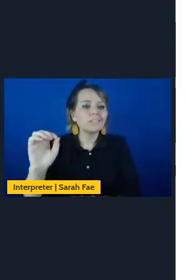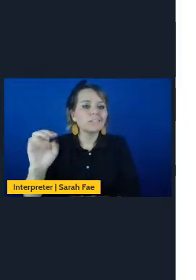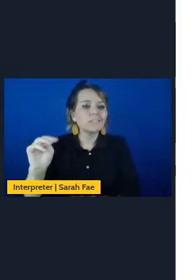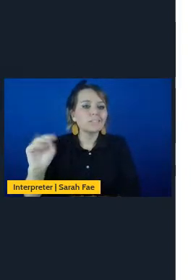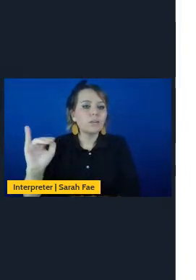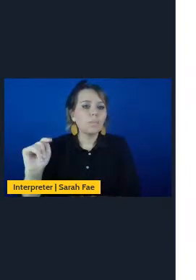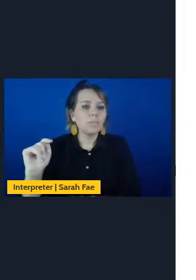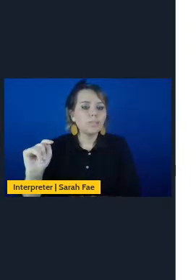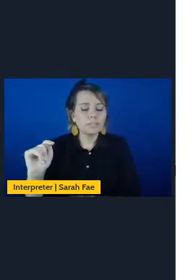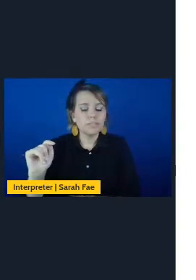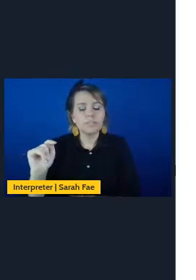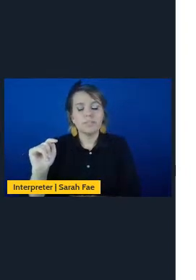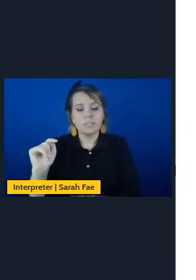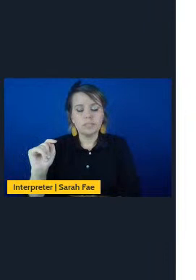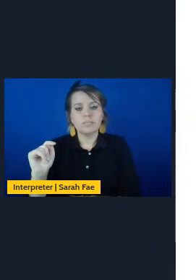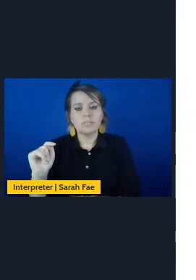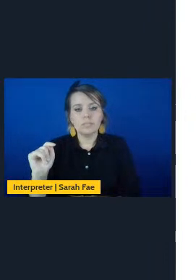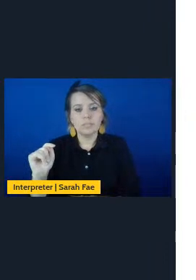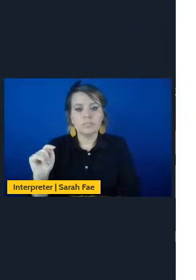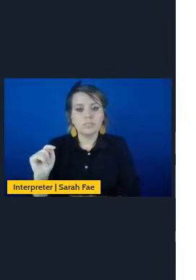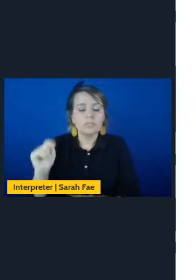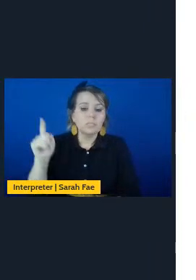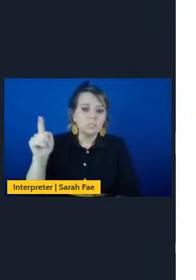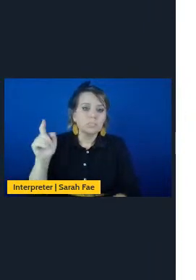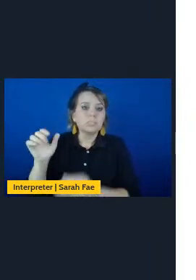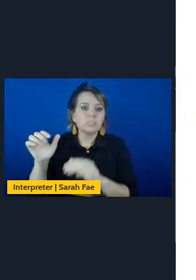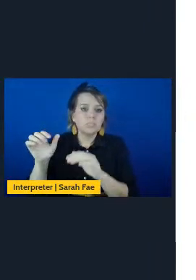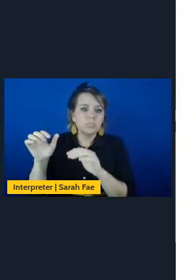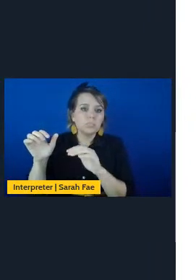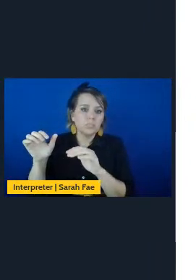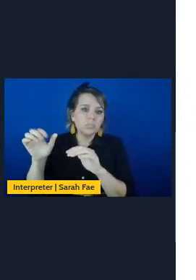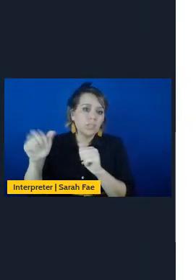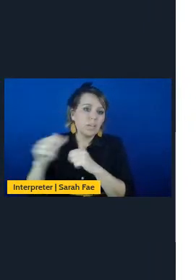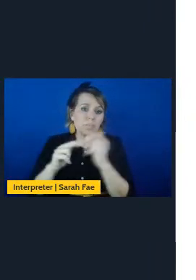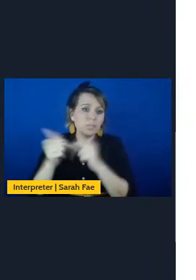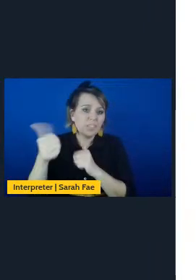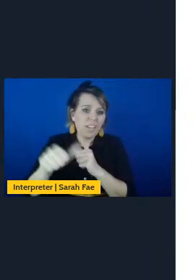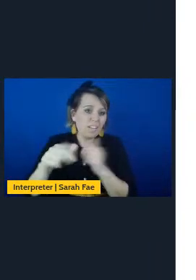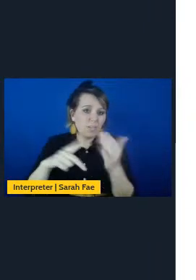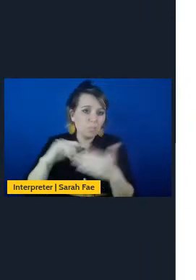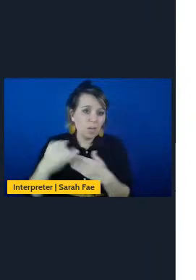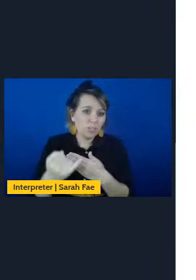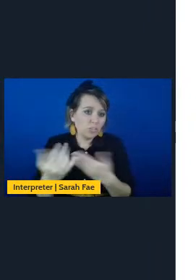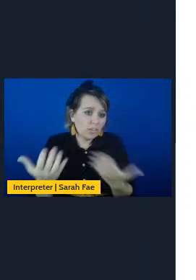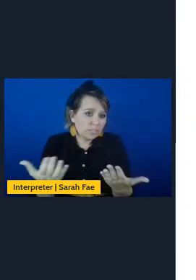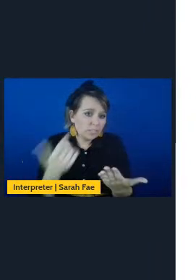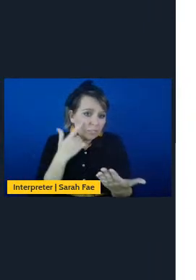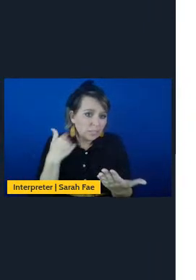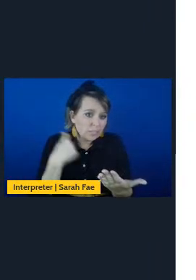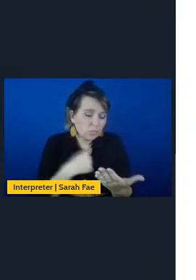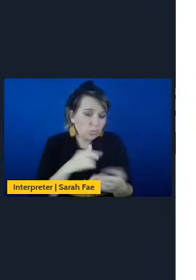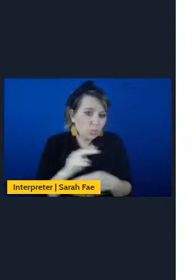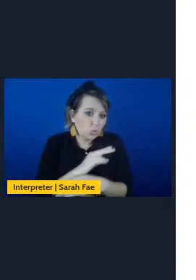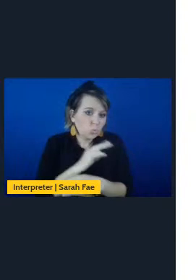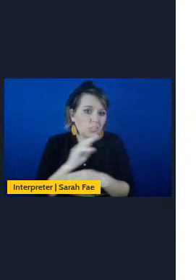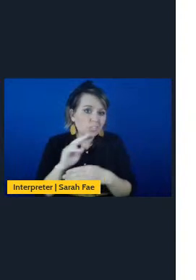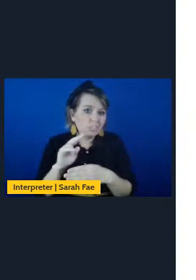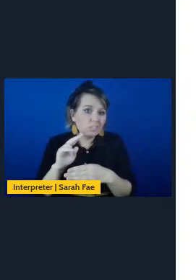repository, it can build virtually any project, because with using code build as